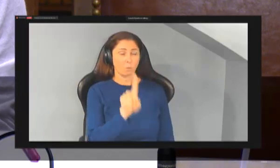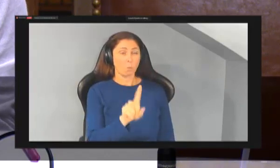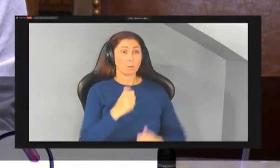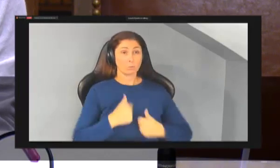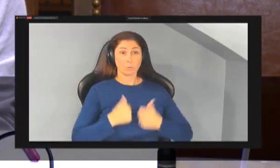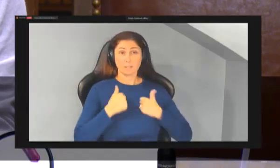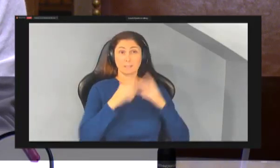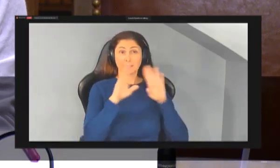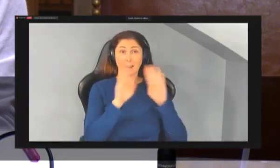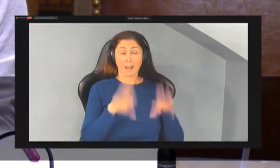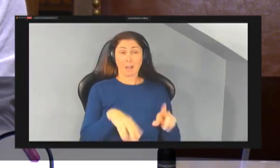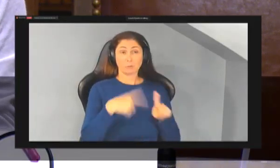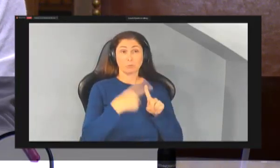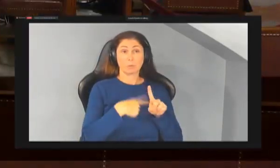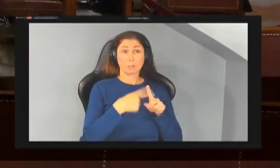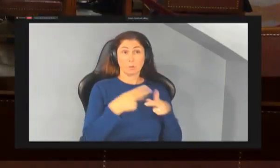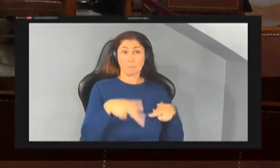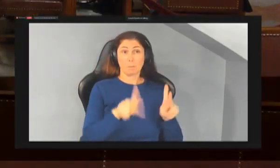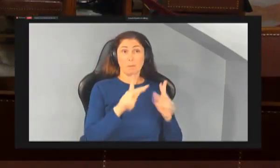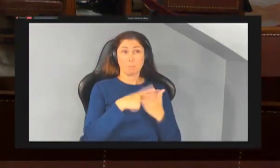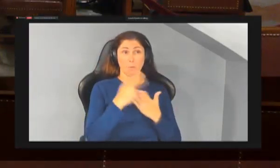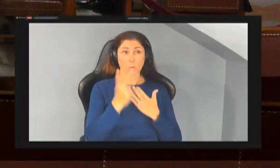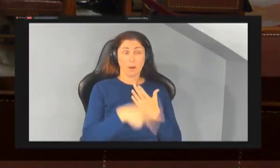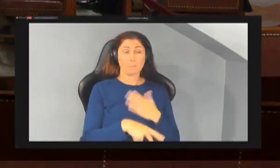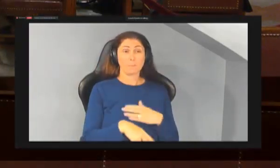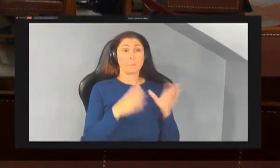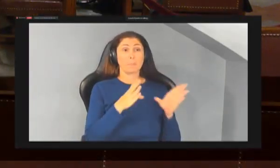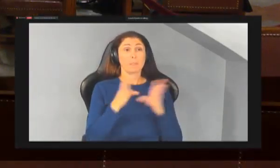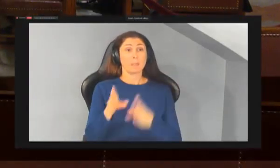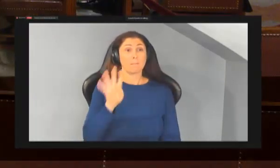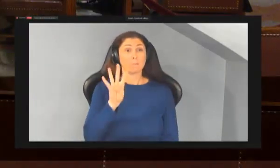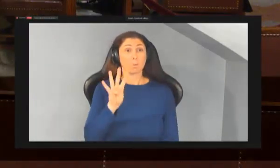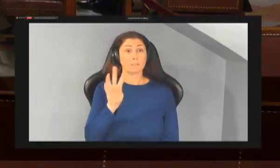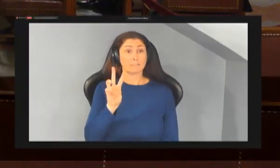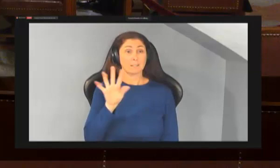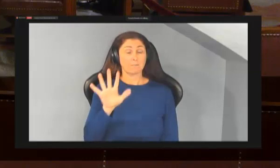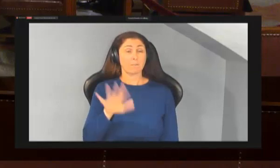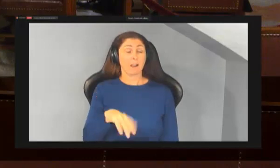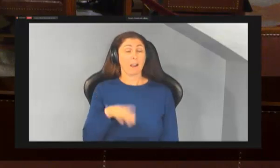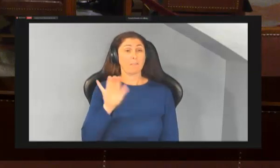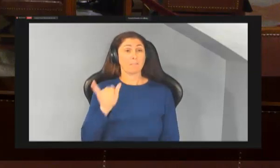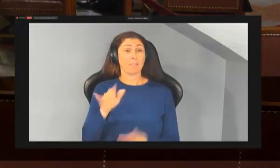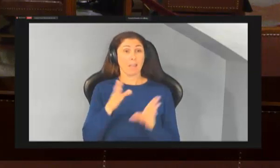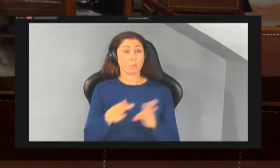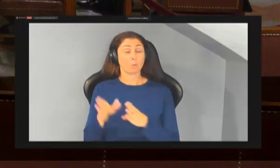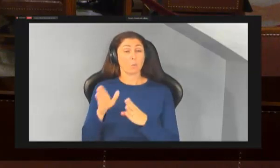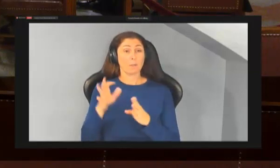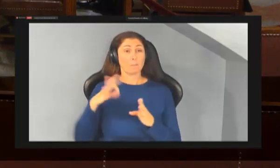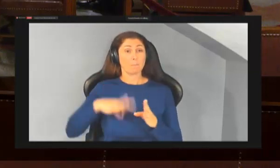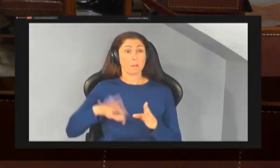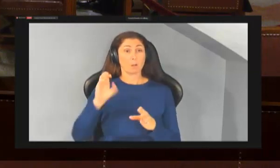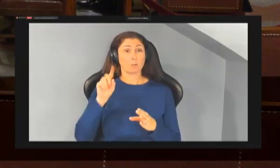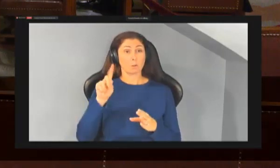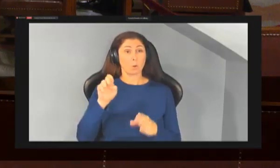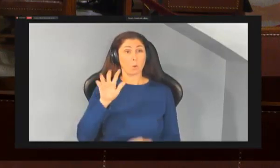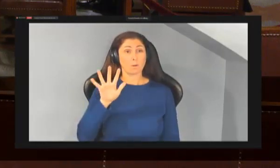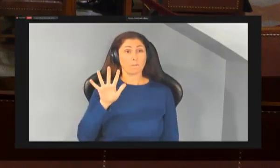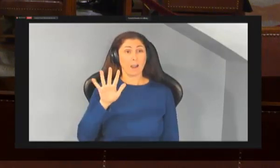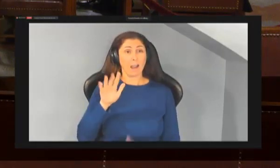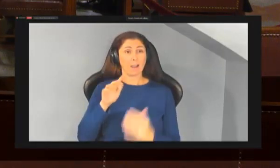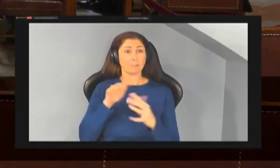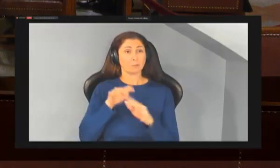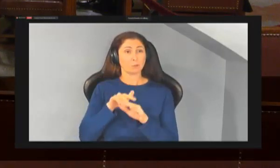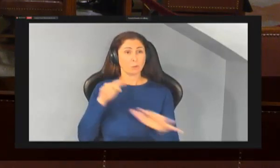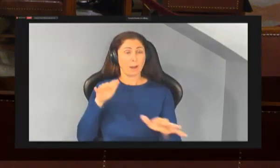Housing Rental Permit Program. And Bill 465, ordinance amending the Pittsburgh Code, Title V, Traffic, Article